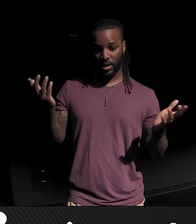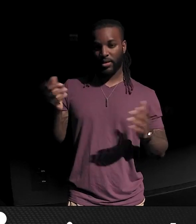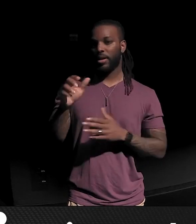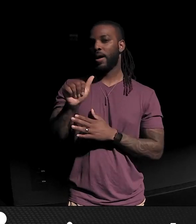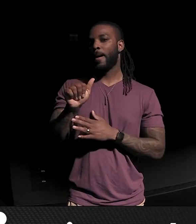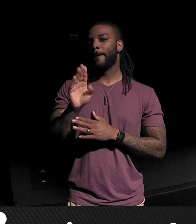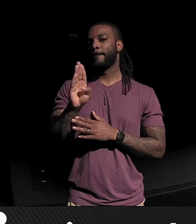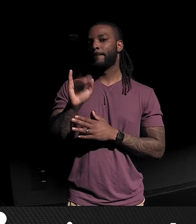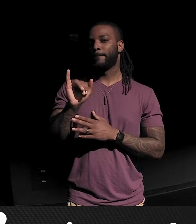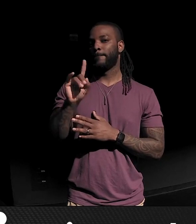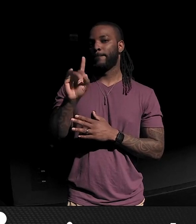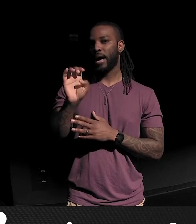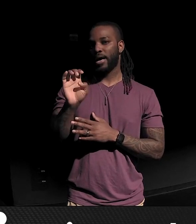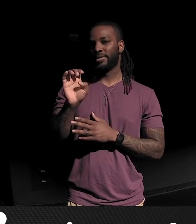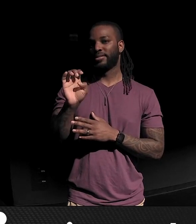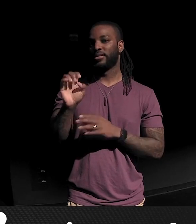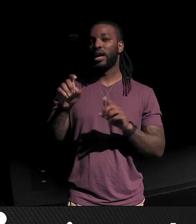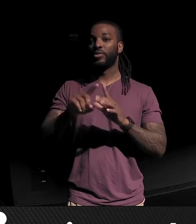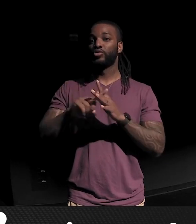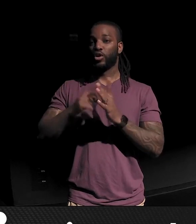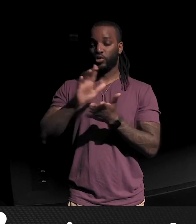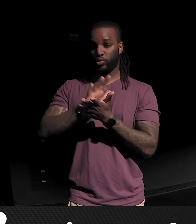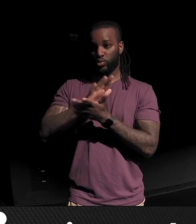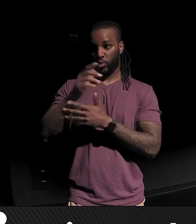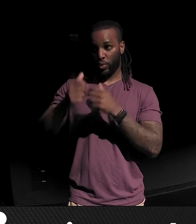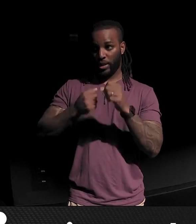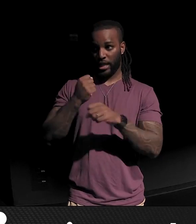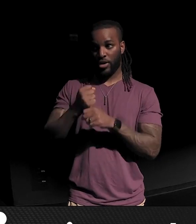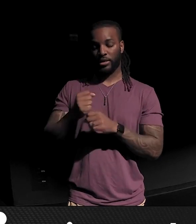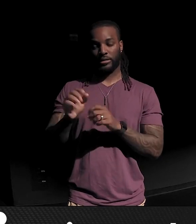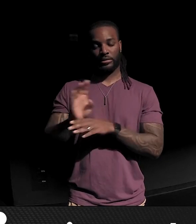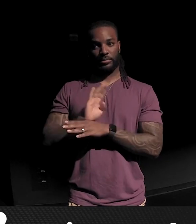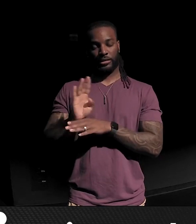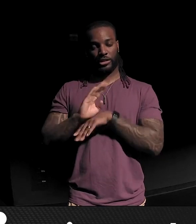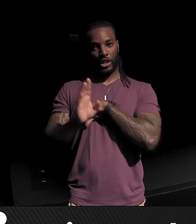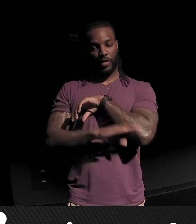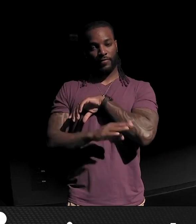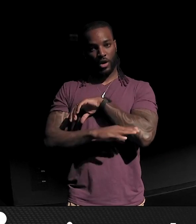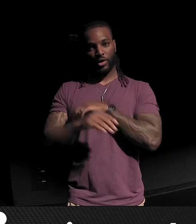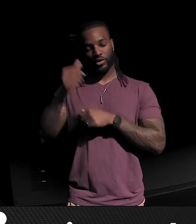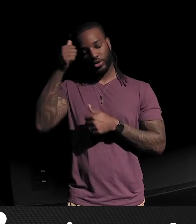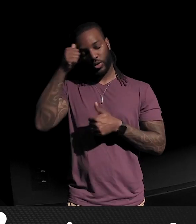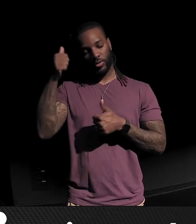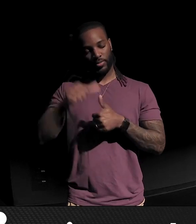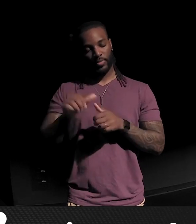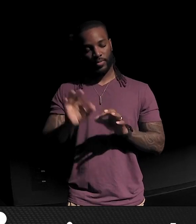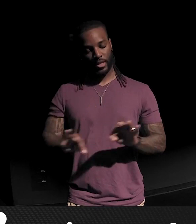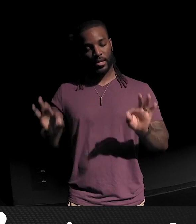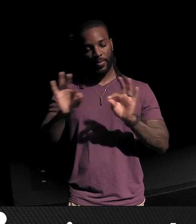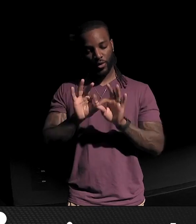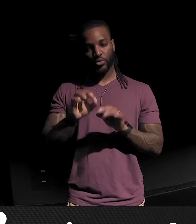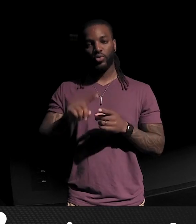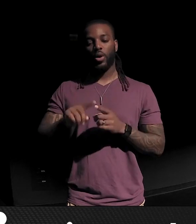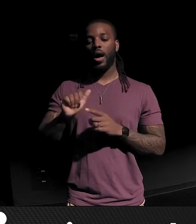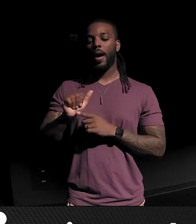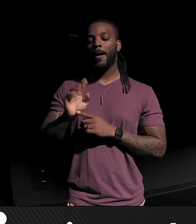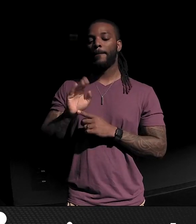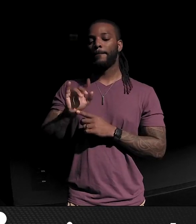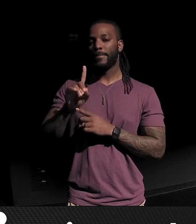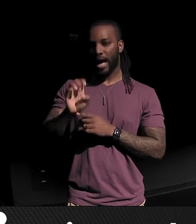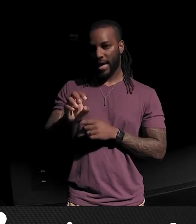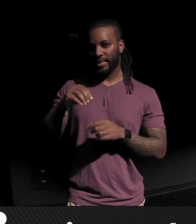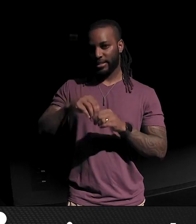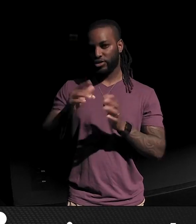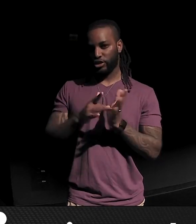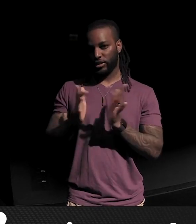And as we start the school year, the busyness of the fall, so important to remember the importance of abiding in Jesus. So